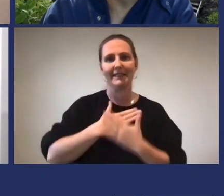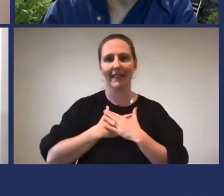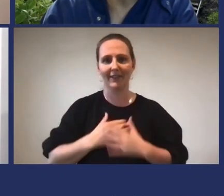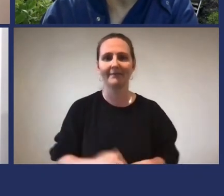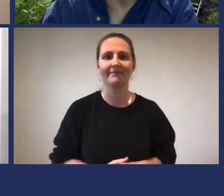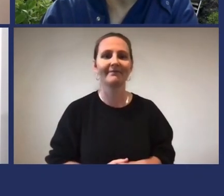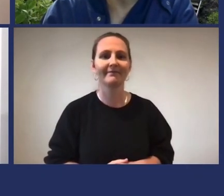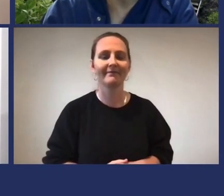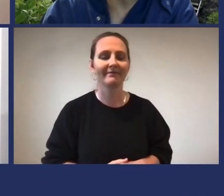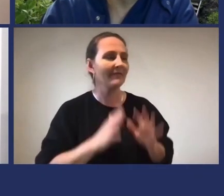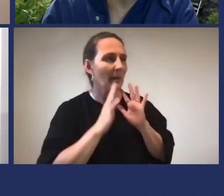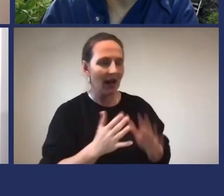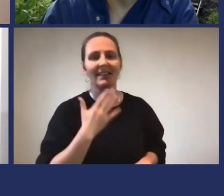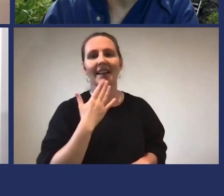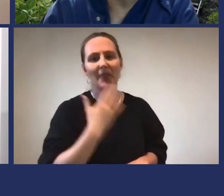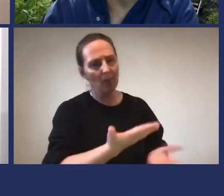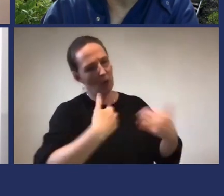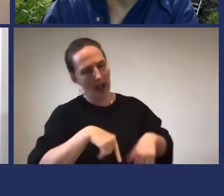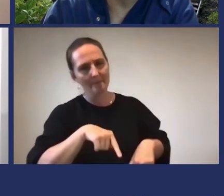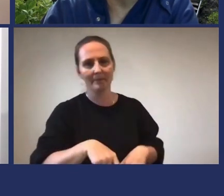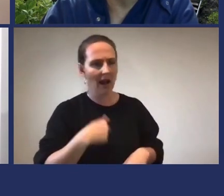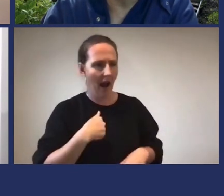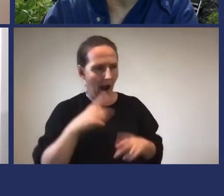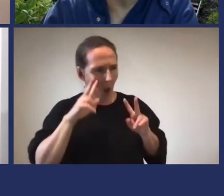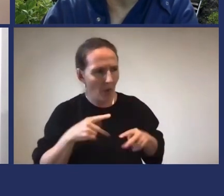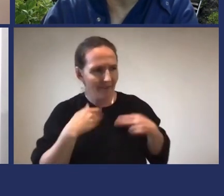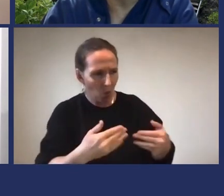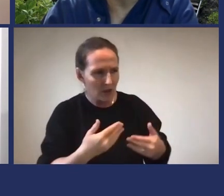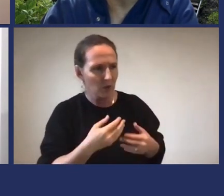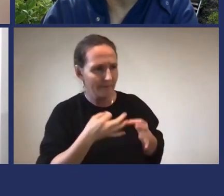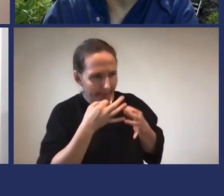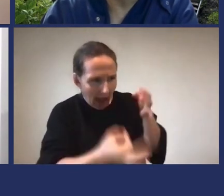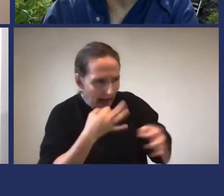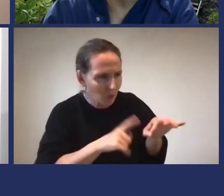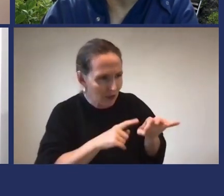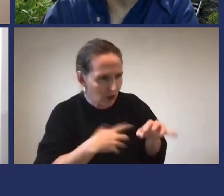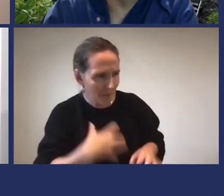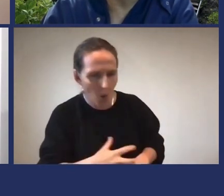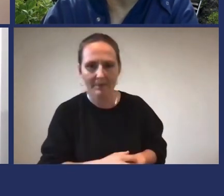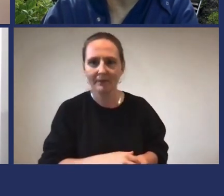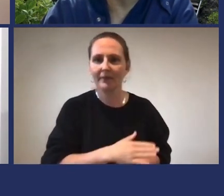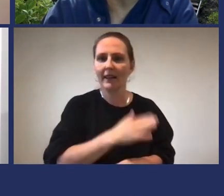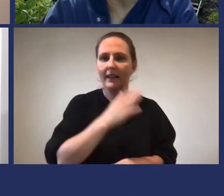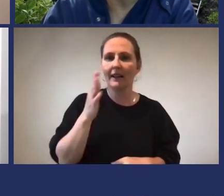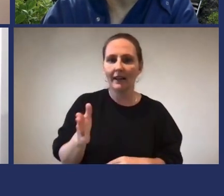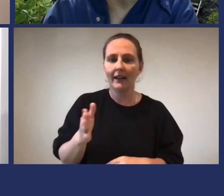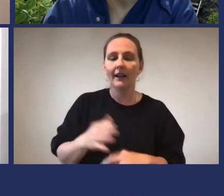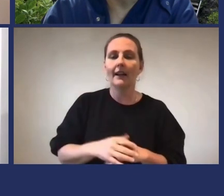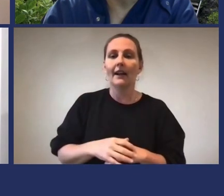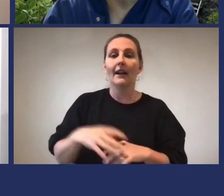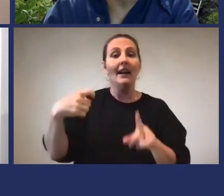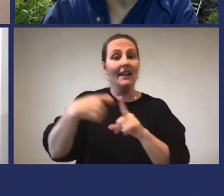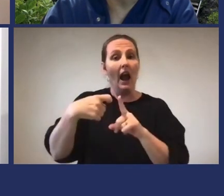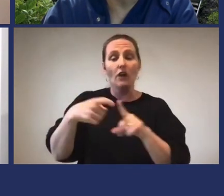to you for being here and looking forward to picking your brain a little bit more. Kara Okesene-Gafa is also an